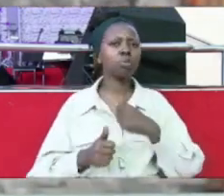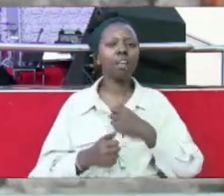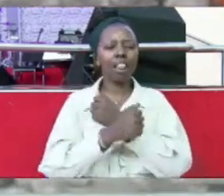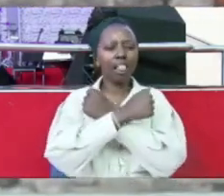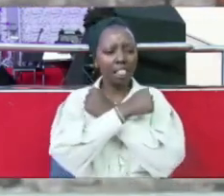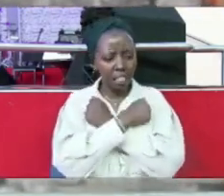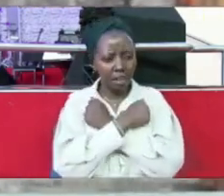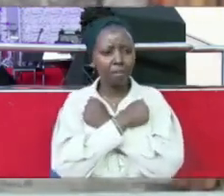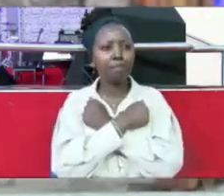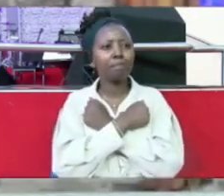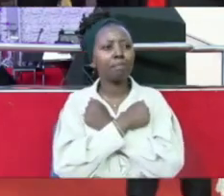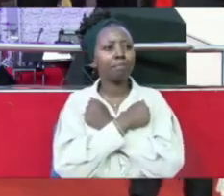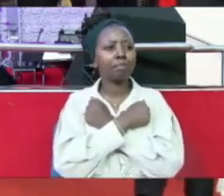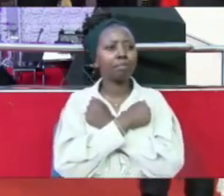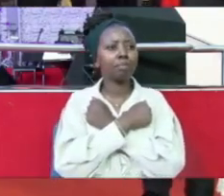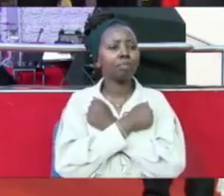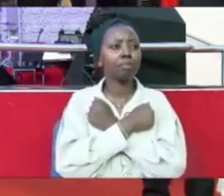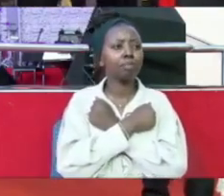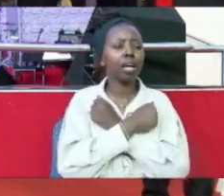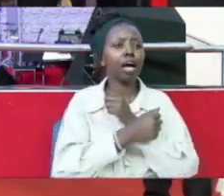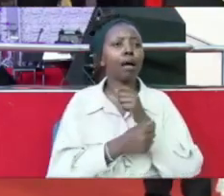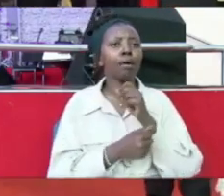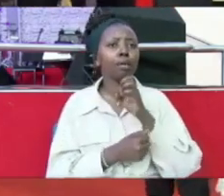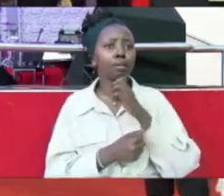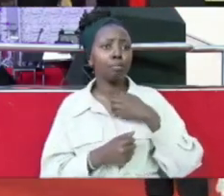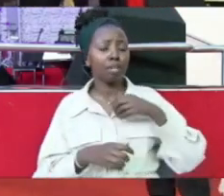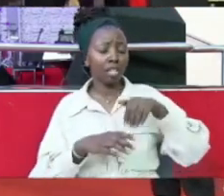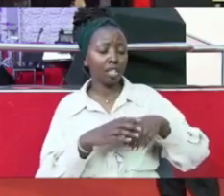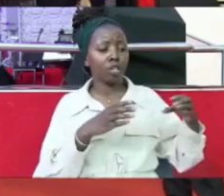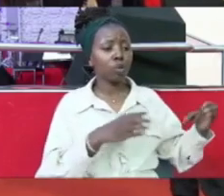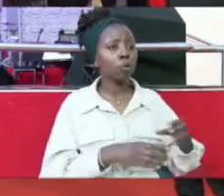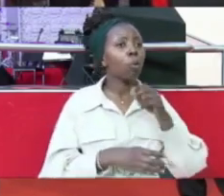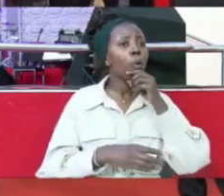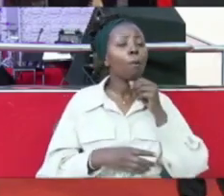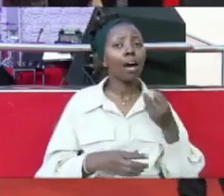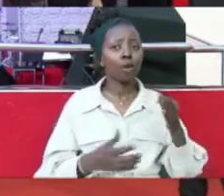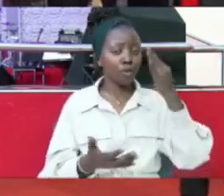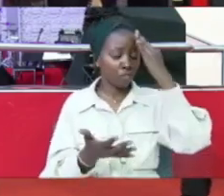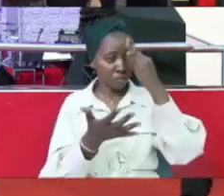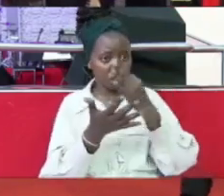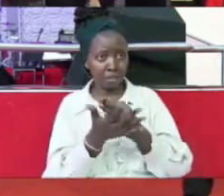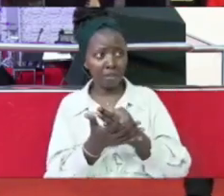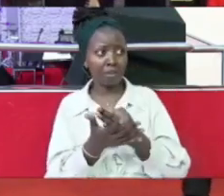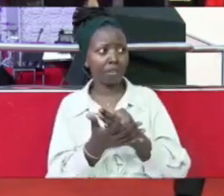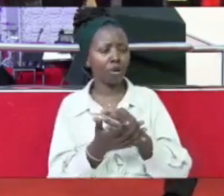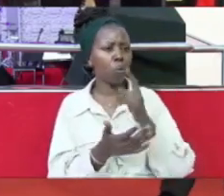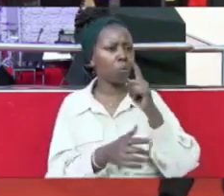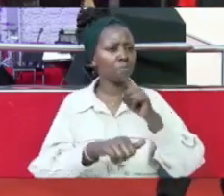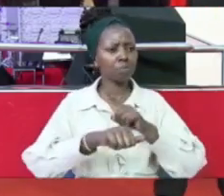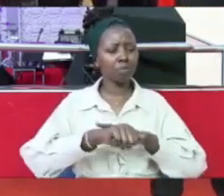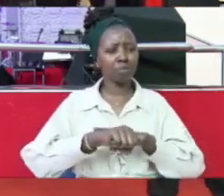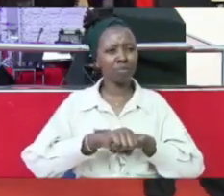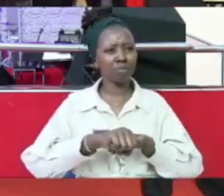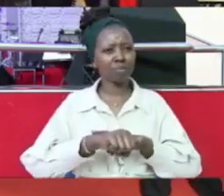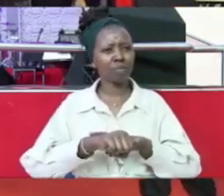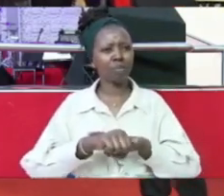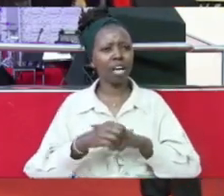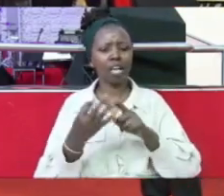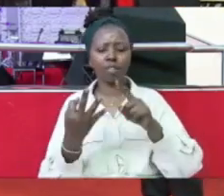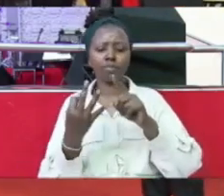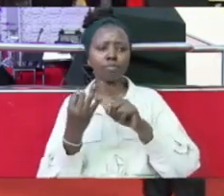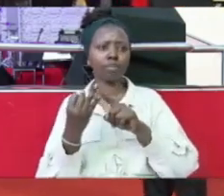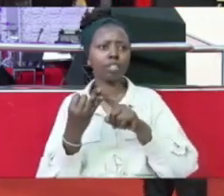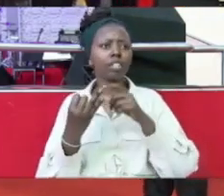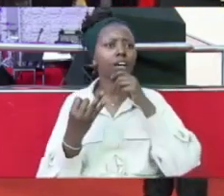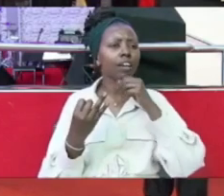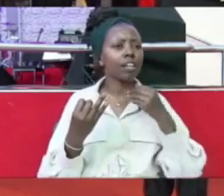unapenda kupeana. Being a man of faith, kuwa mmoja wa men of faith, One time, my second born son